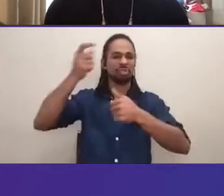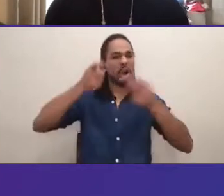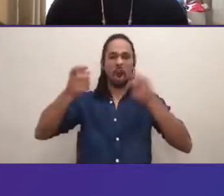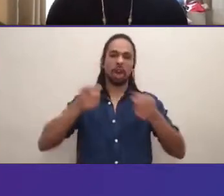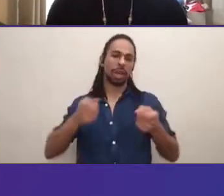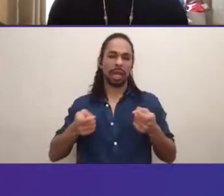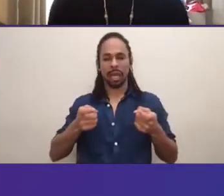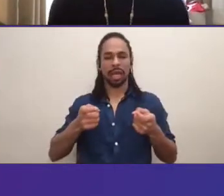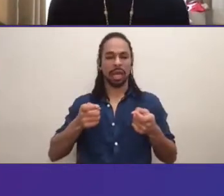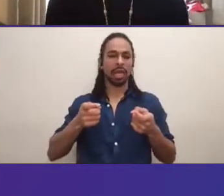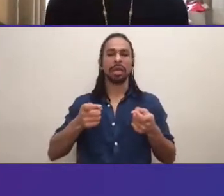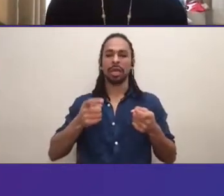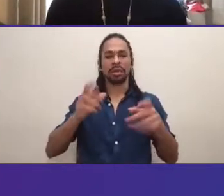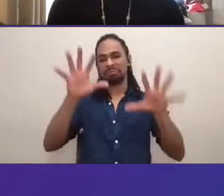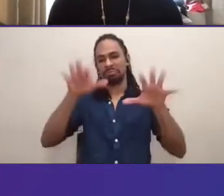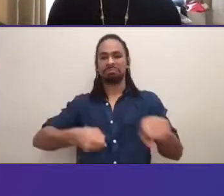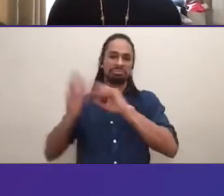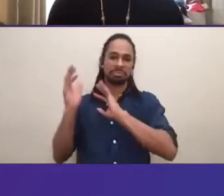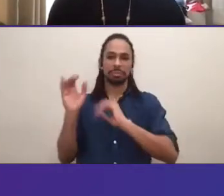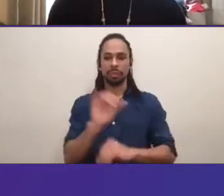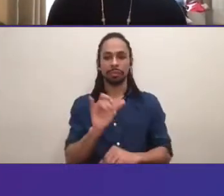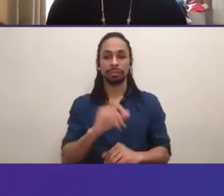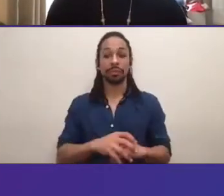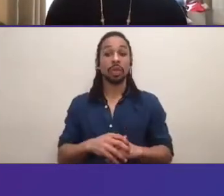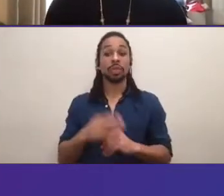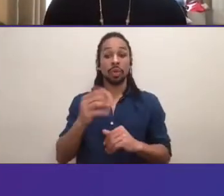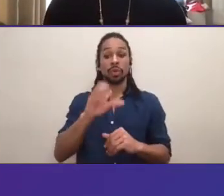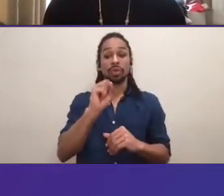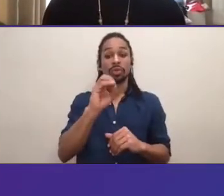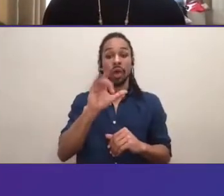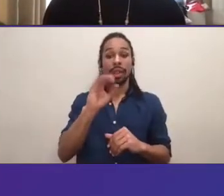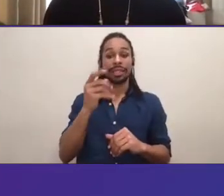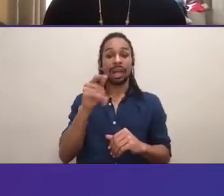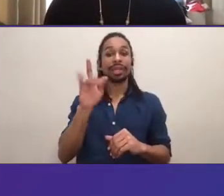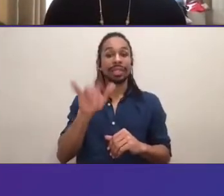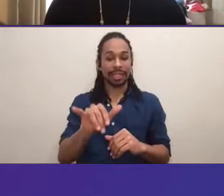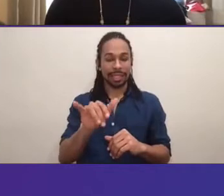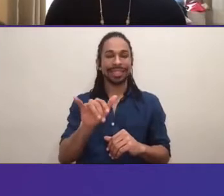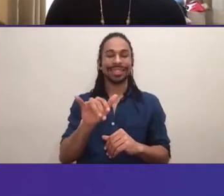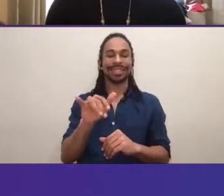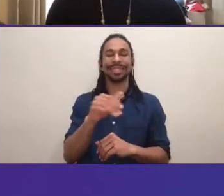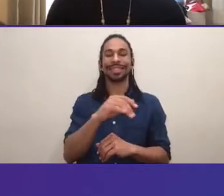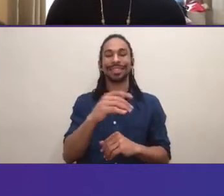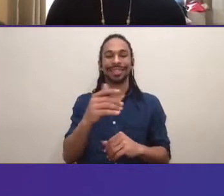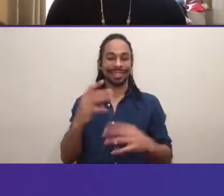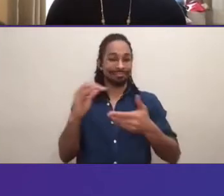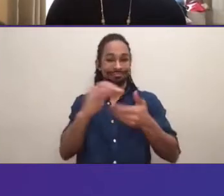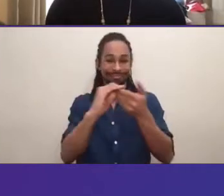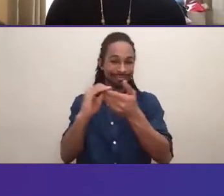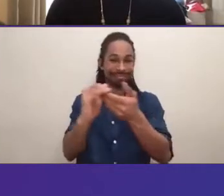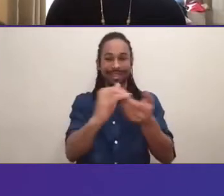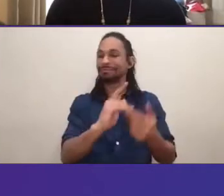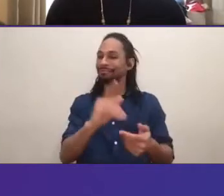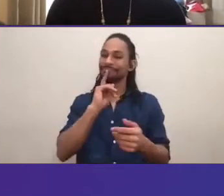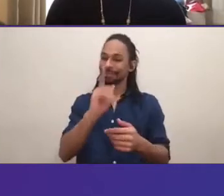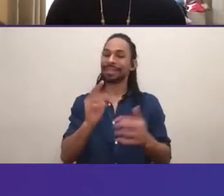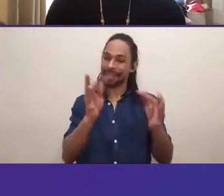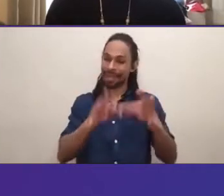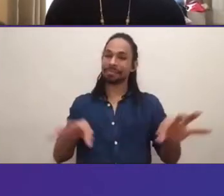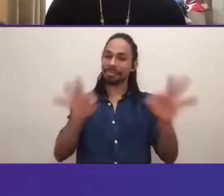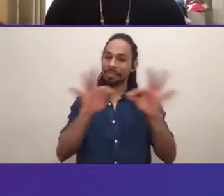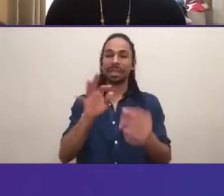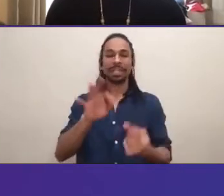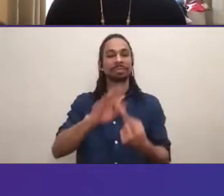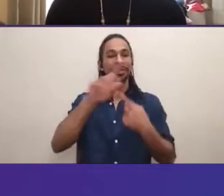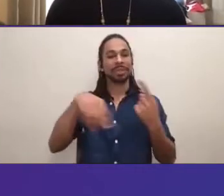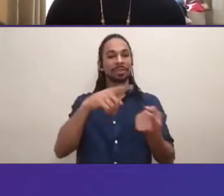introduction, solidarity amongst struggles is incredibly important, especially when you think through the way that we all